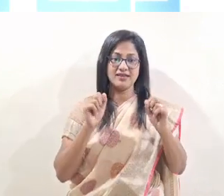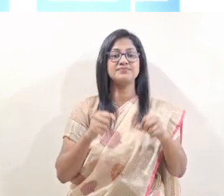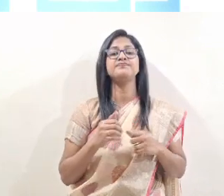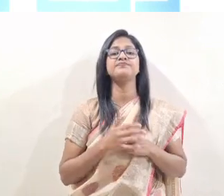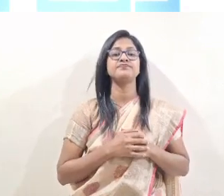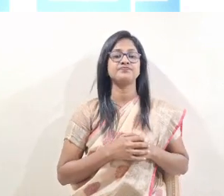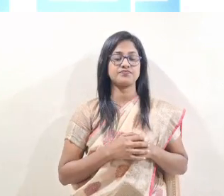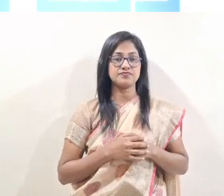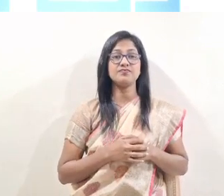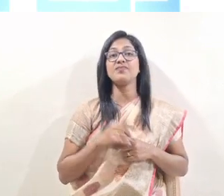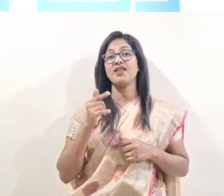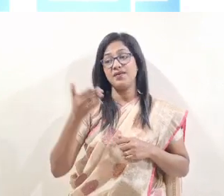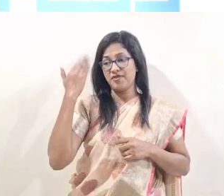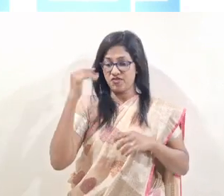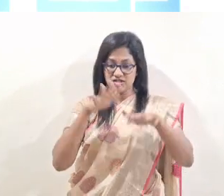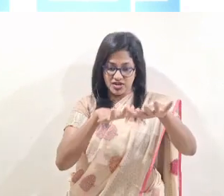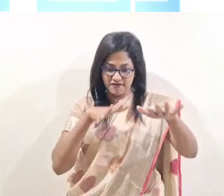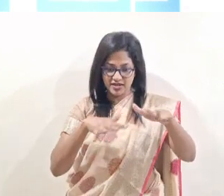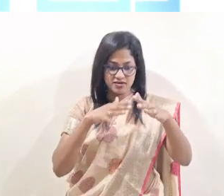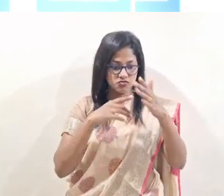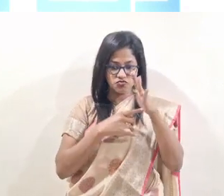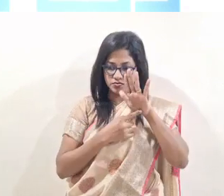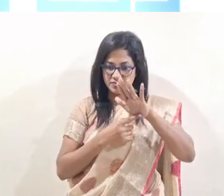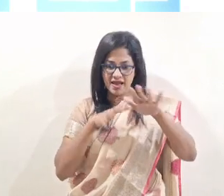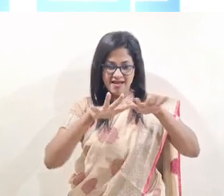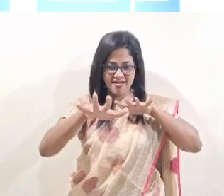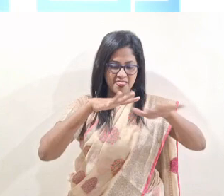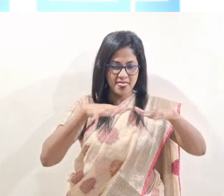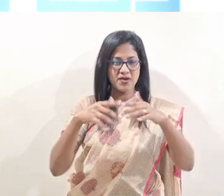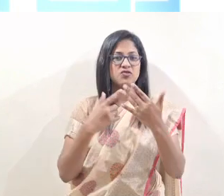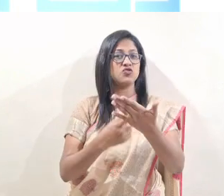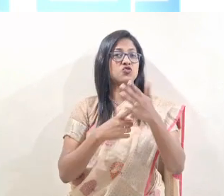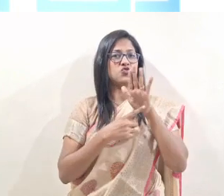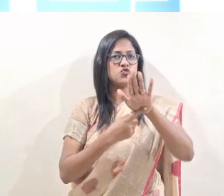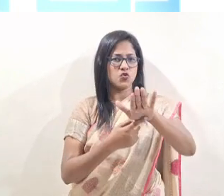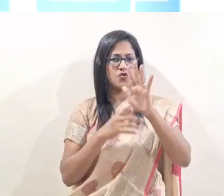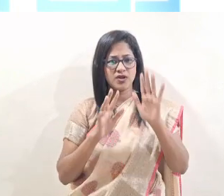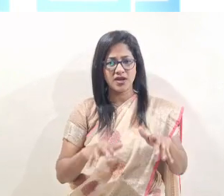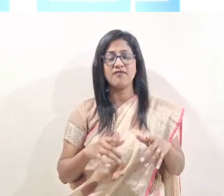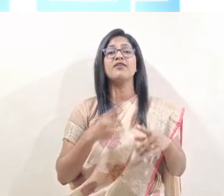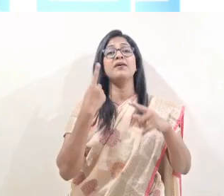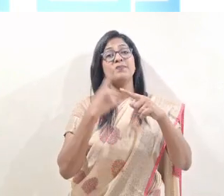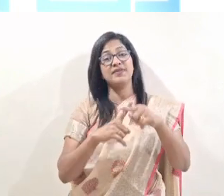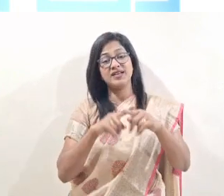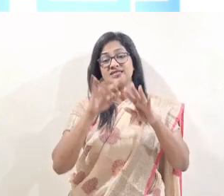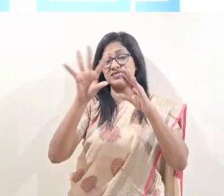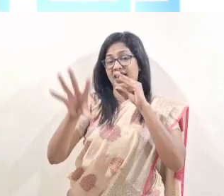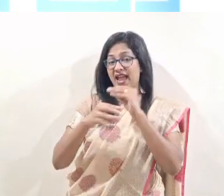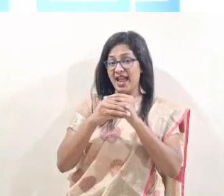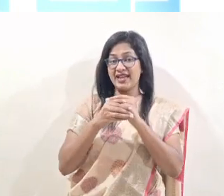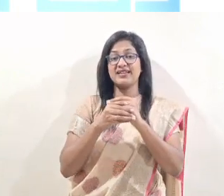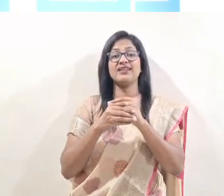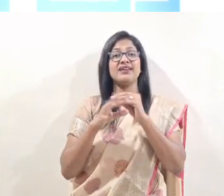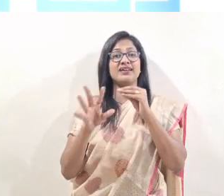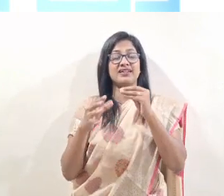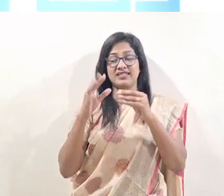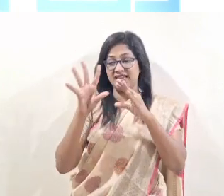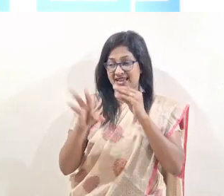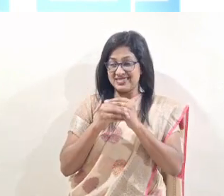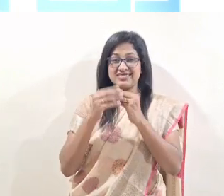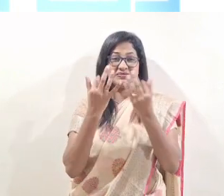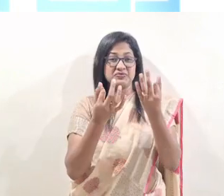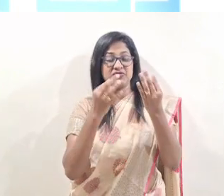We had some traffic projections, but then we kind of, added extra factors, surge